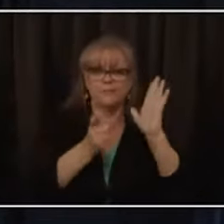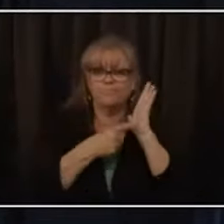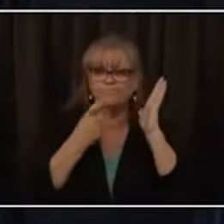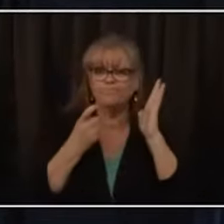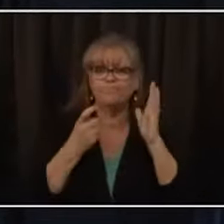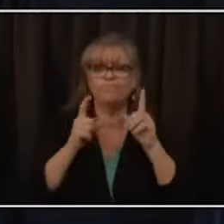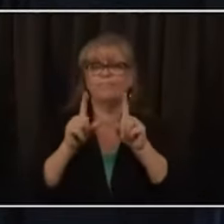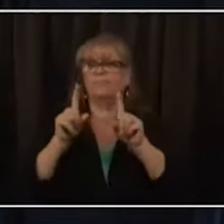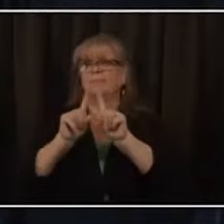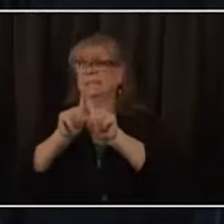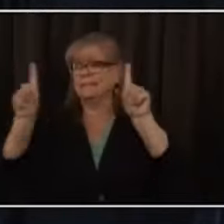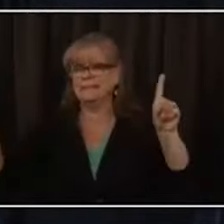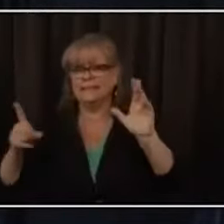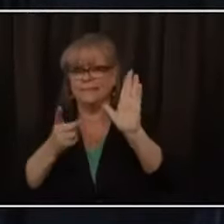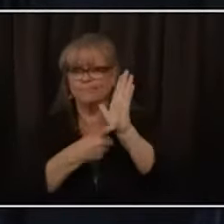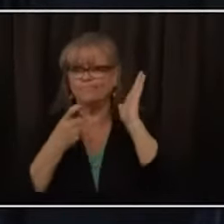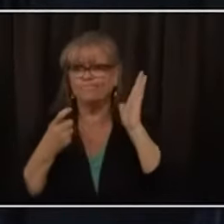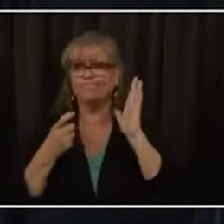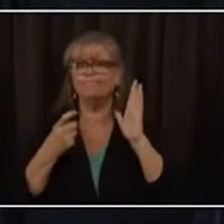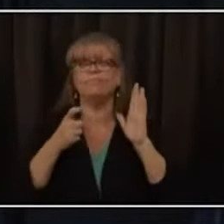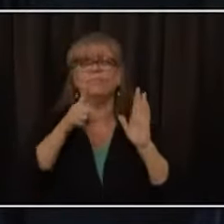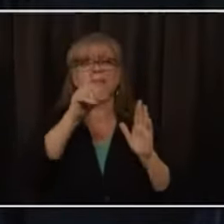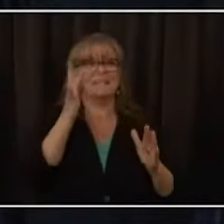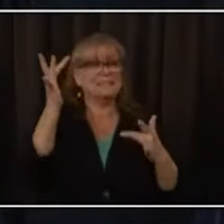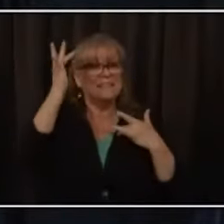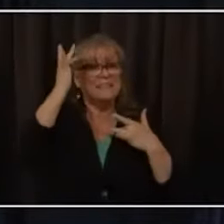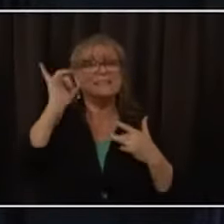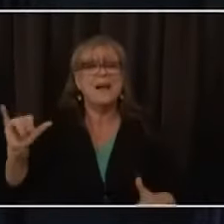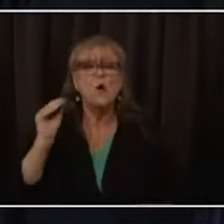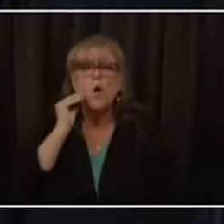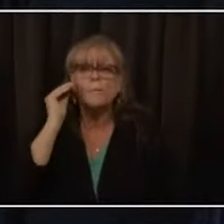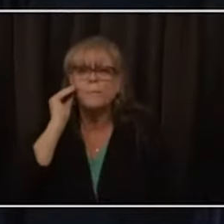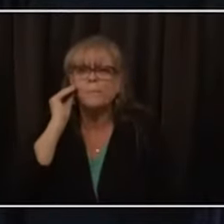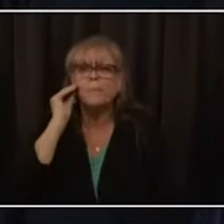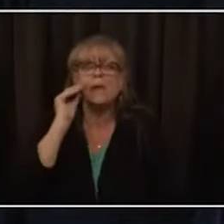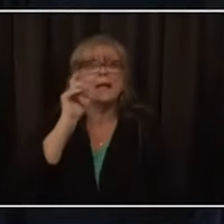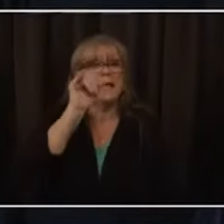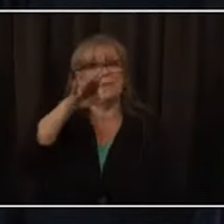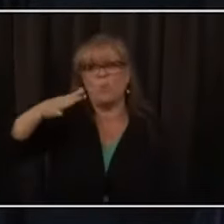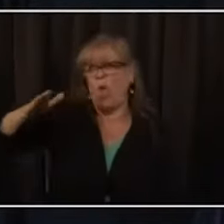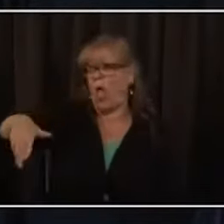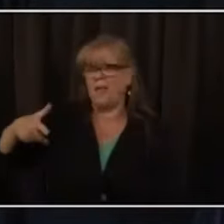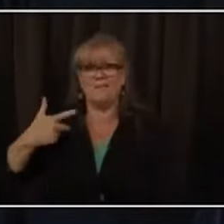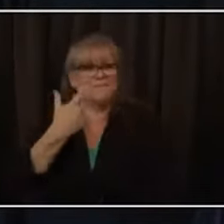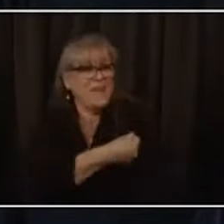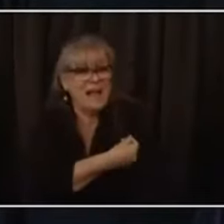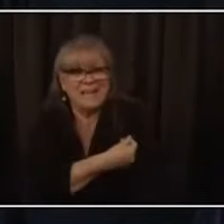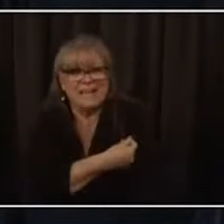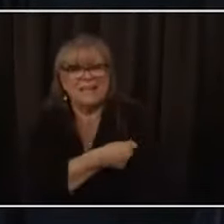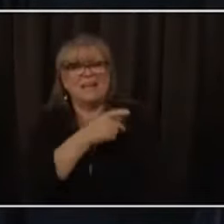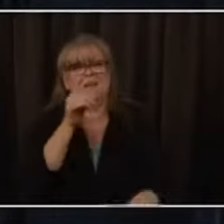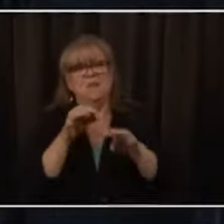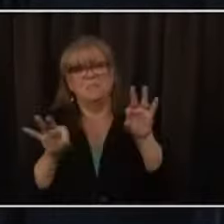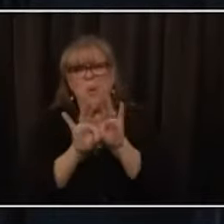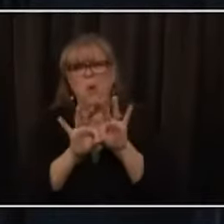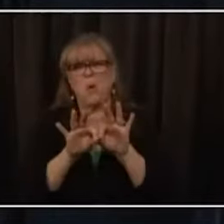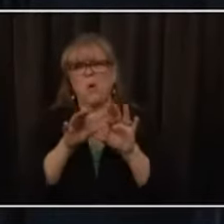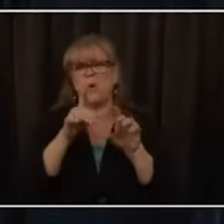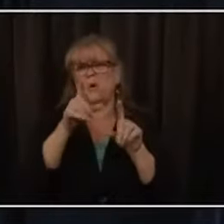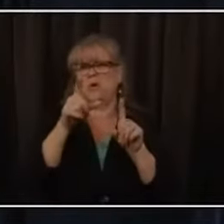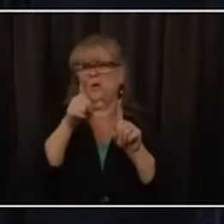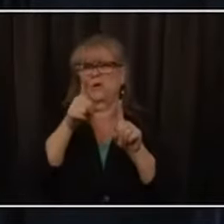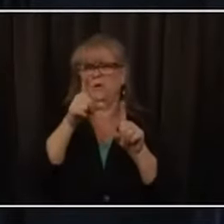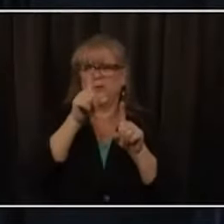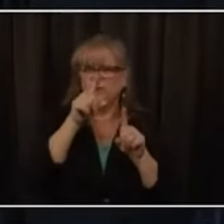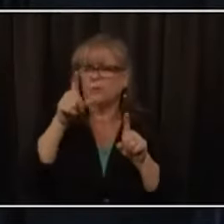staying home when you are sick, especially if you are not yet vaccinated. The public service announcements will be published on television, through